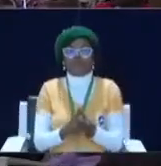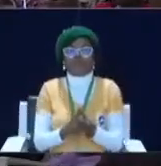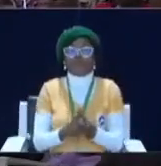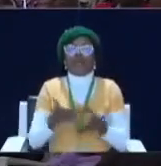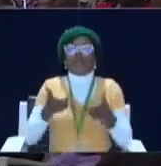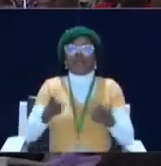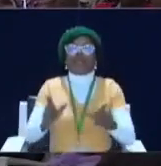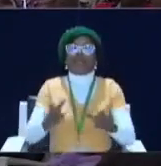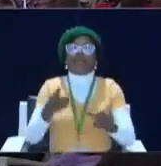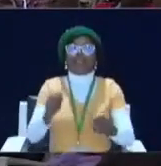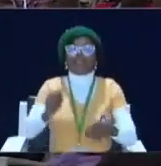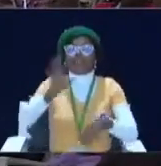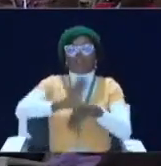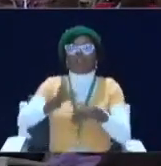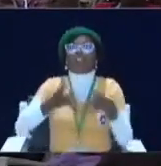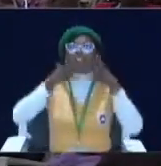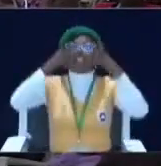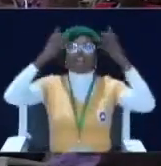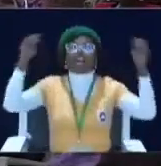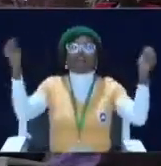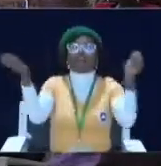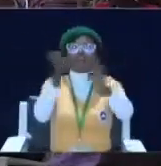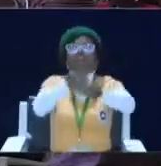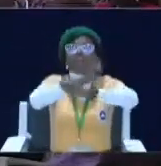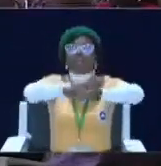Let the church shout hallelujah.